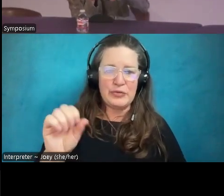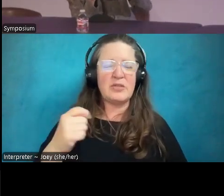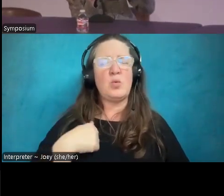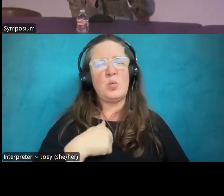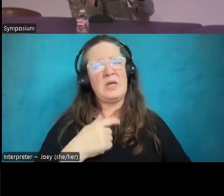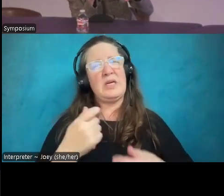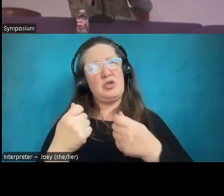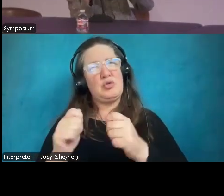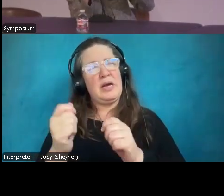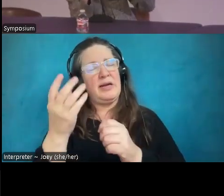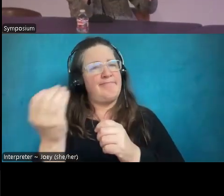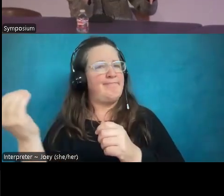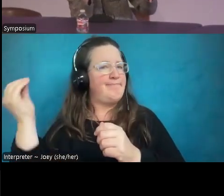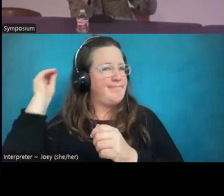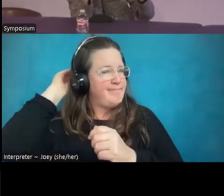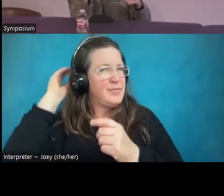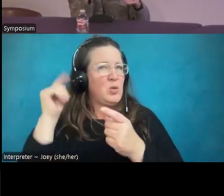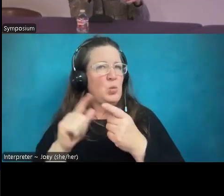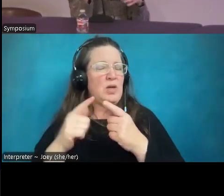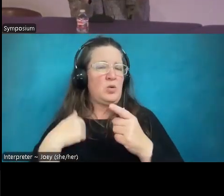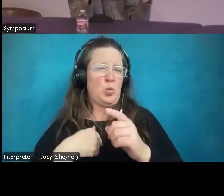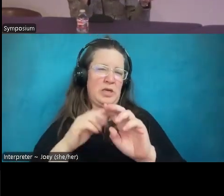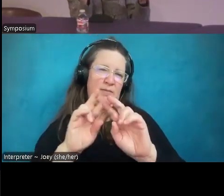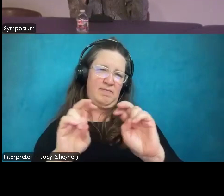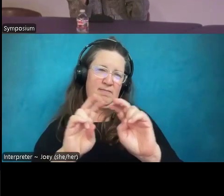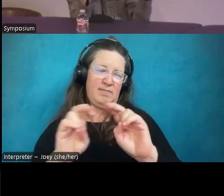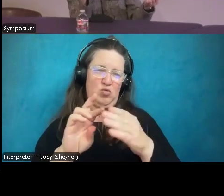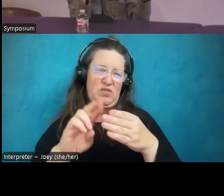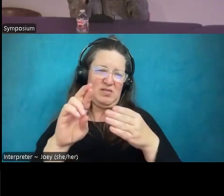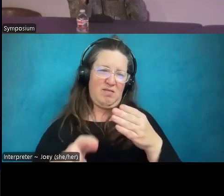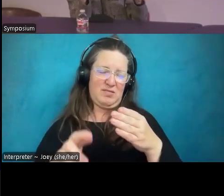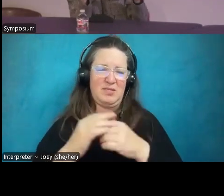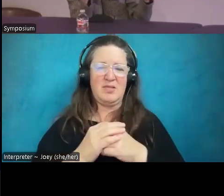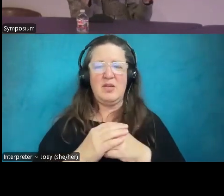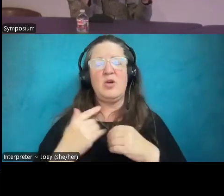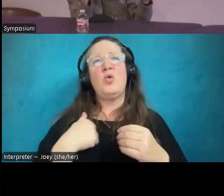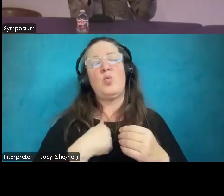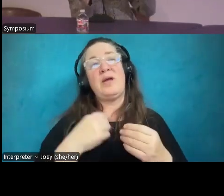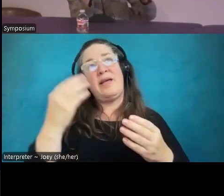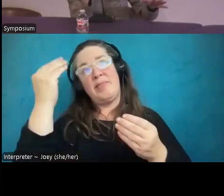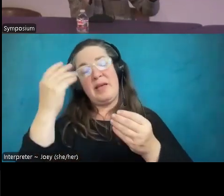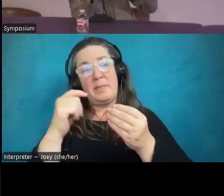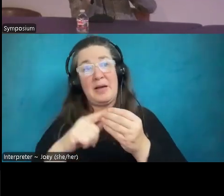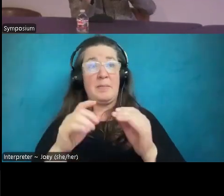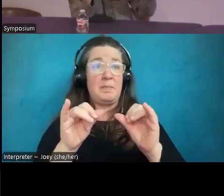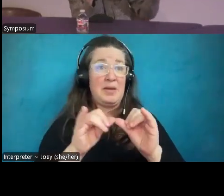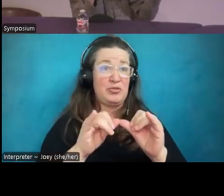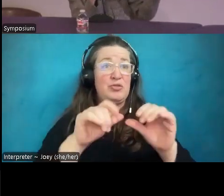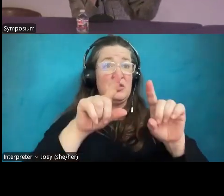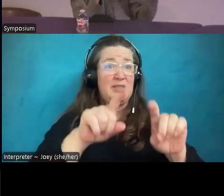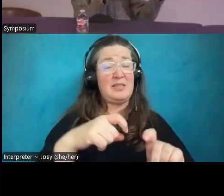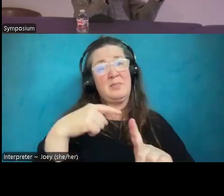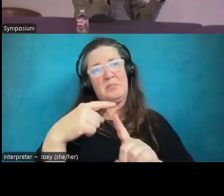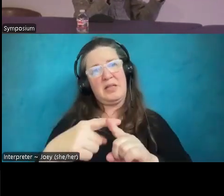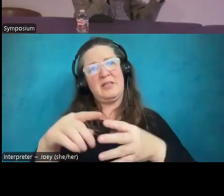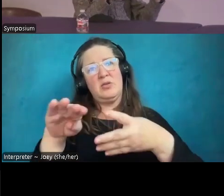what you would do then, though, is go through the measures. We really try to think about rest breaks, giving you time to sort of regenerate and get through it, because